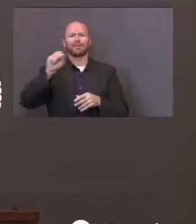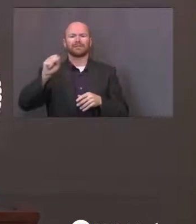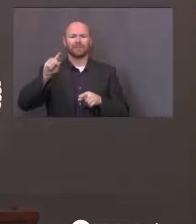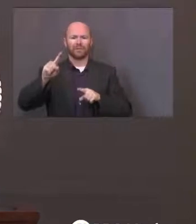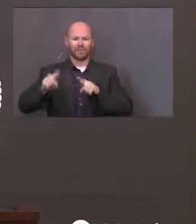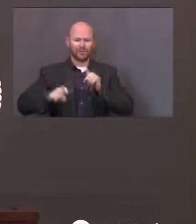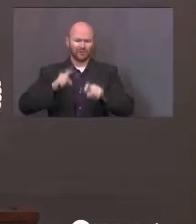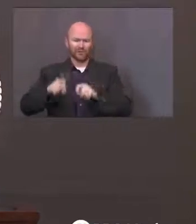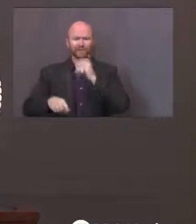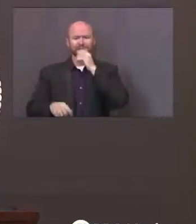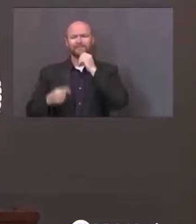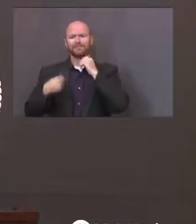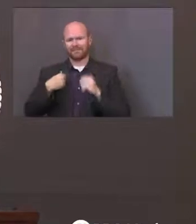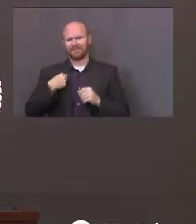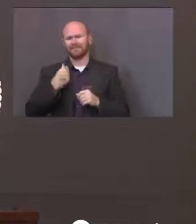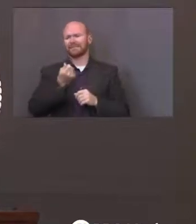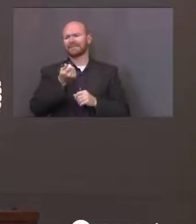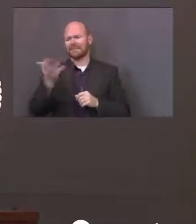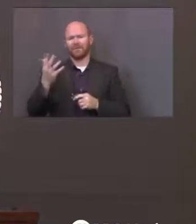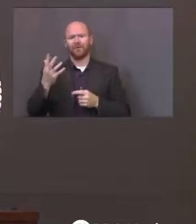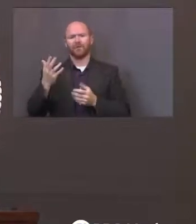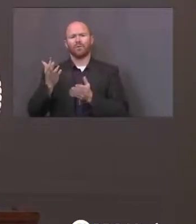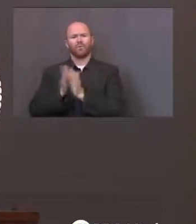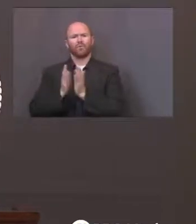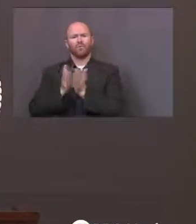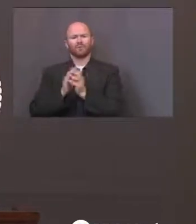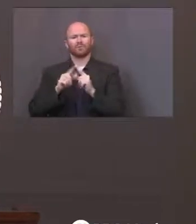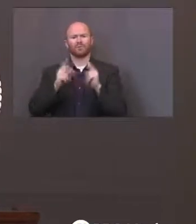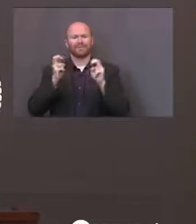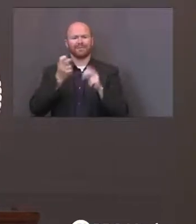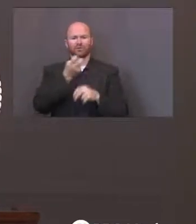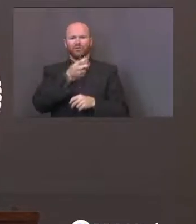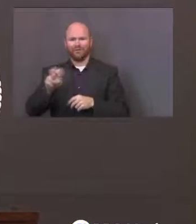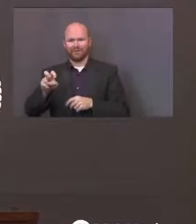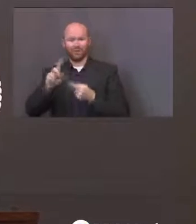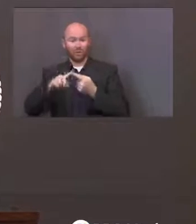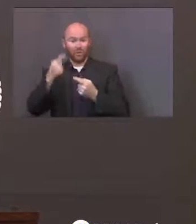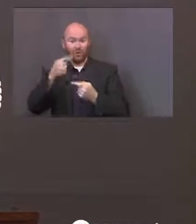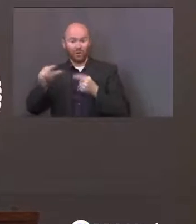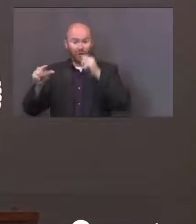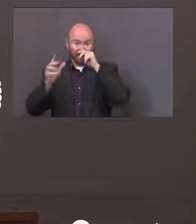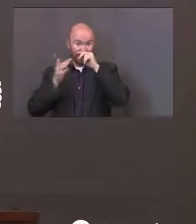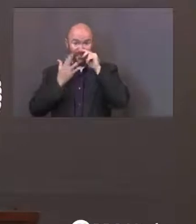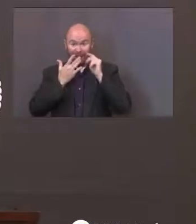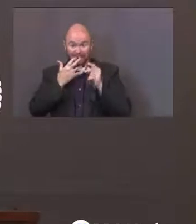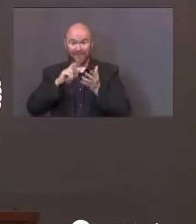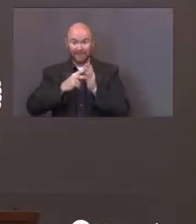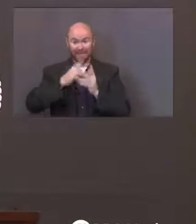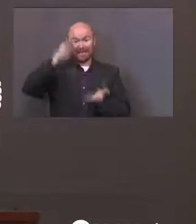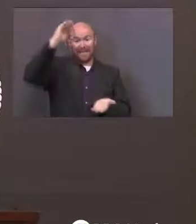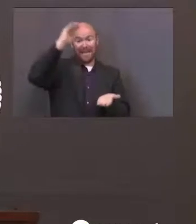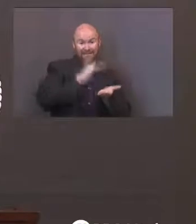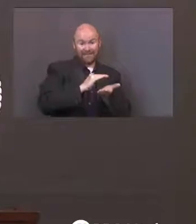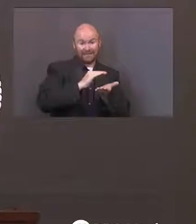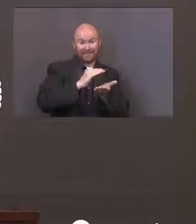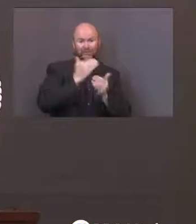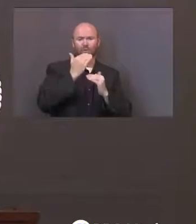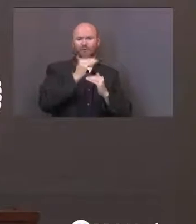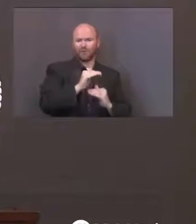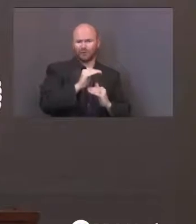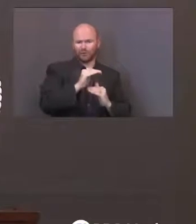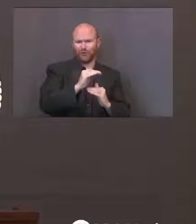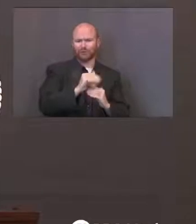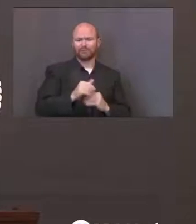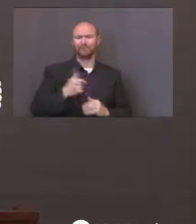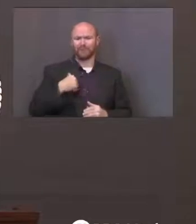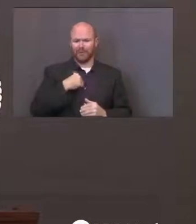number of requests from our various counties to be able to shift to green color, which means less restriction. And we're